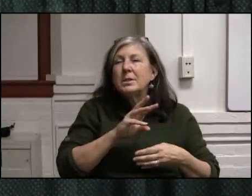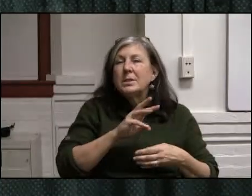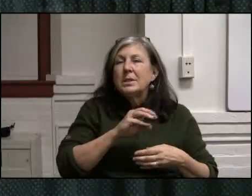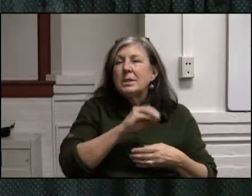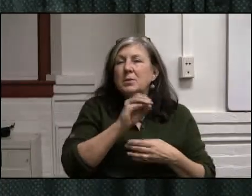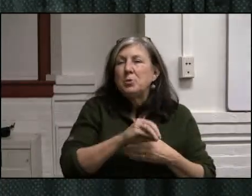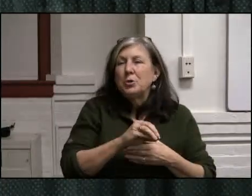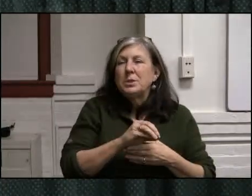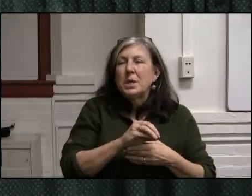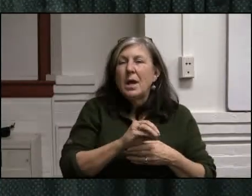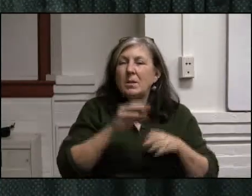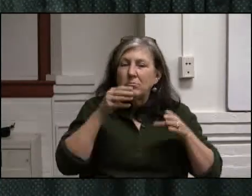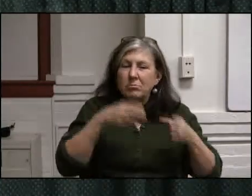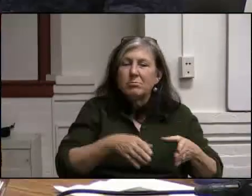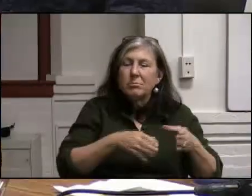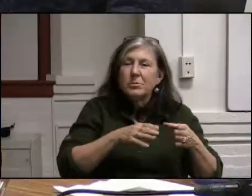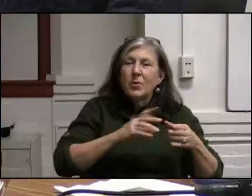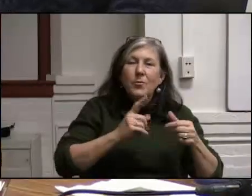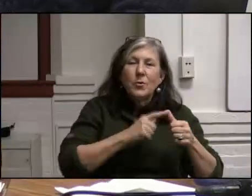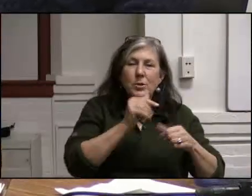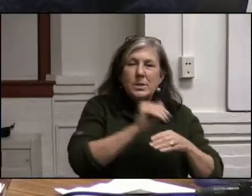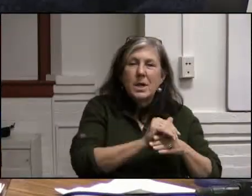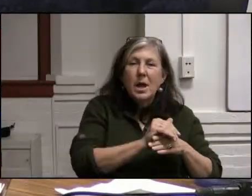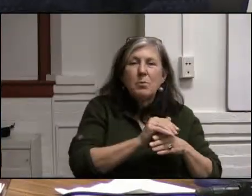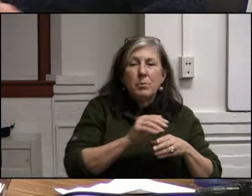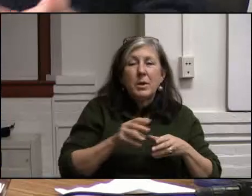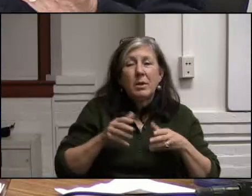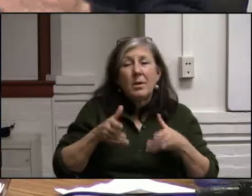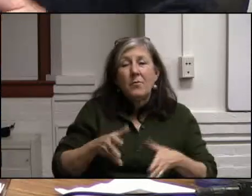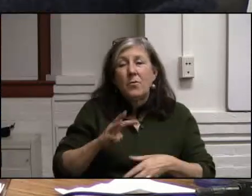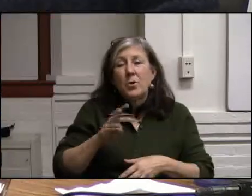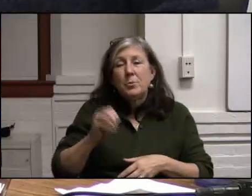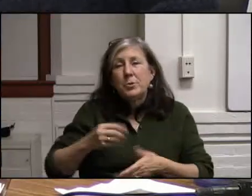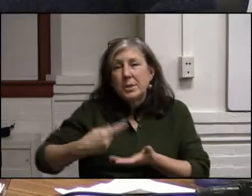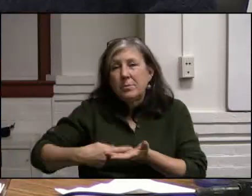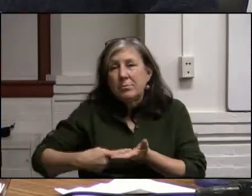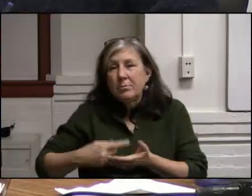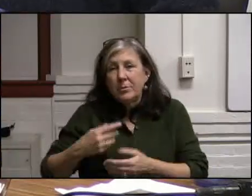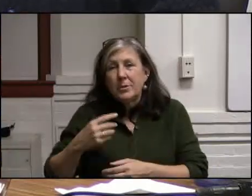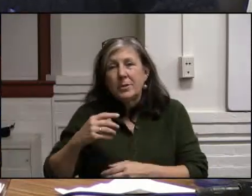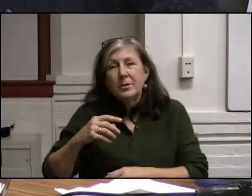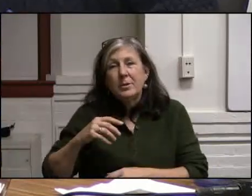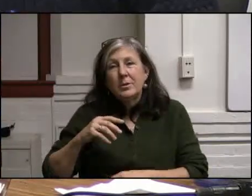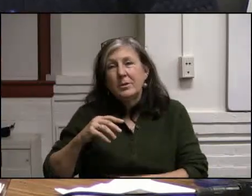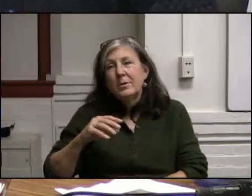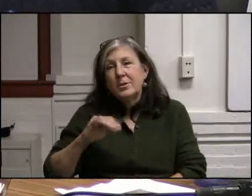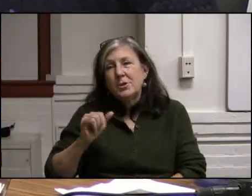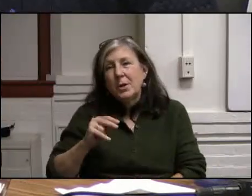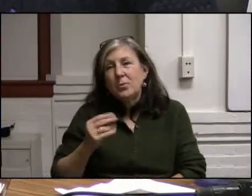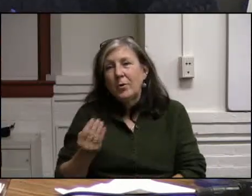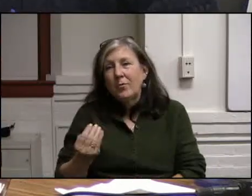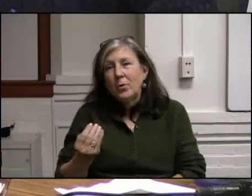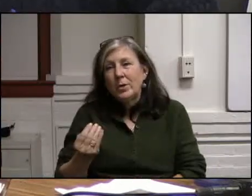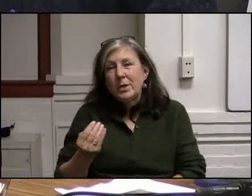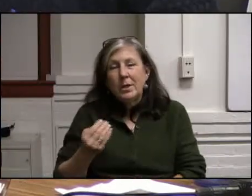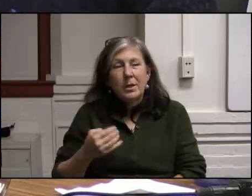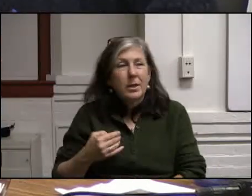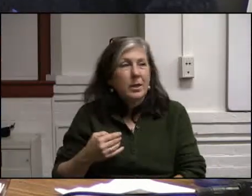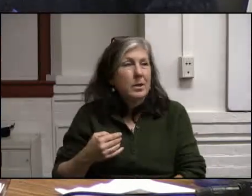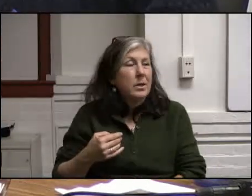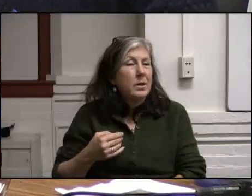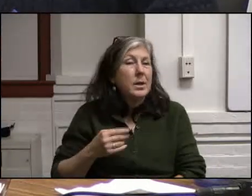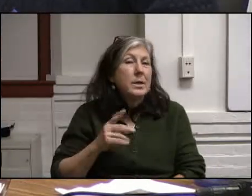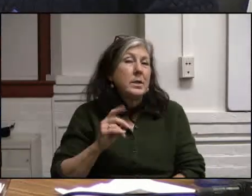first night, That but makes have sense. still a fair amount of business on for the second night. And we'll go from there. Do you have any sense